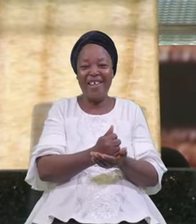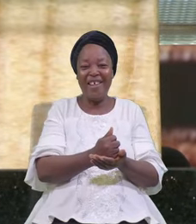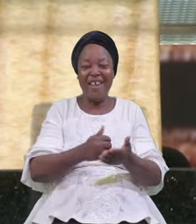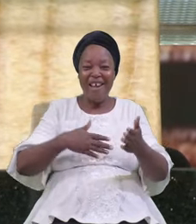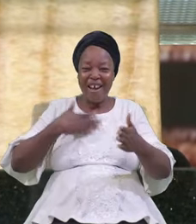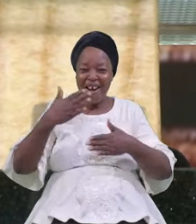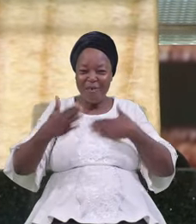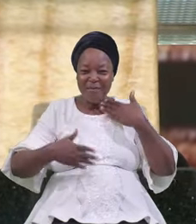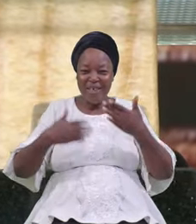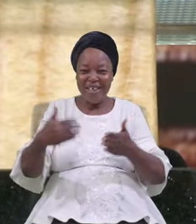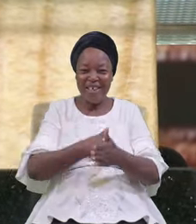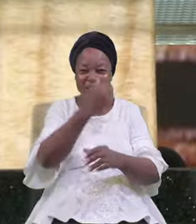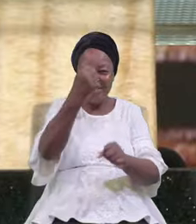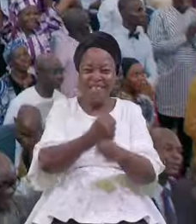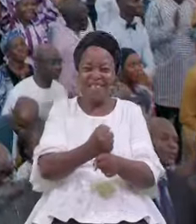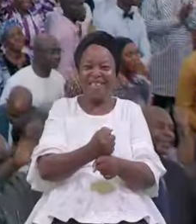Happy New Year.